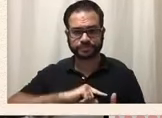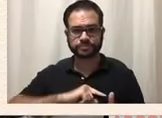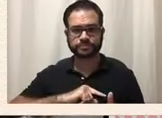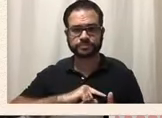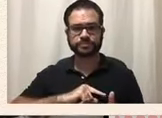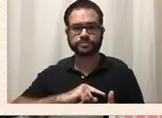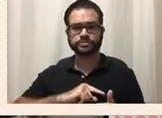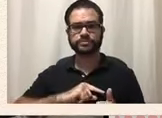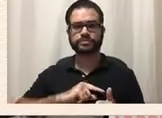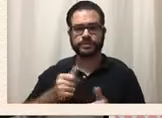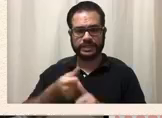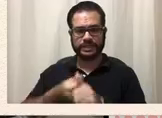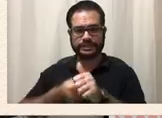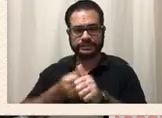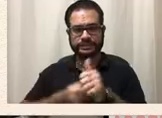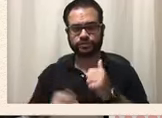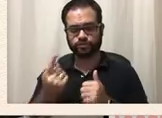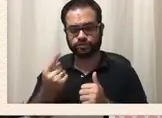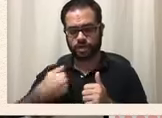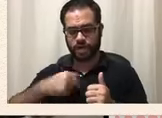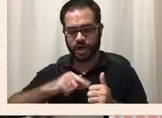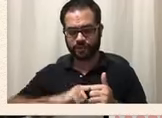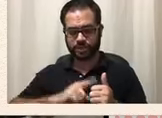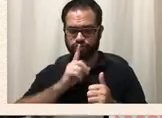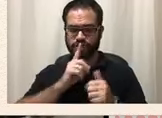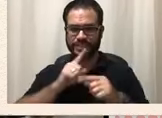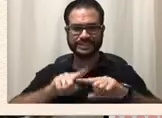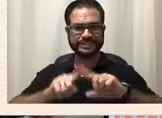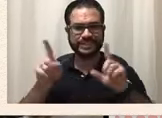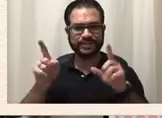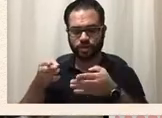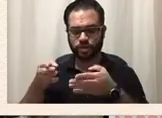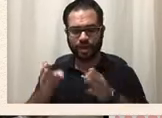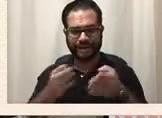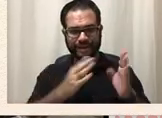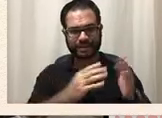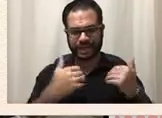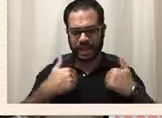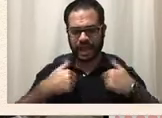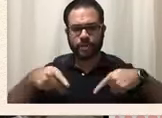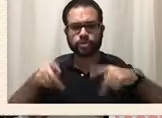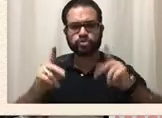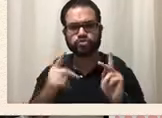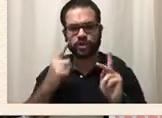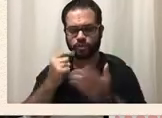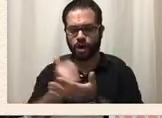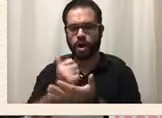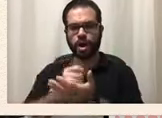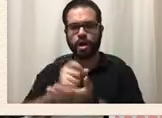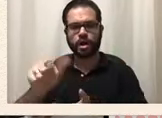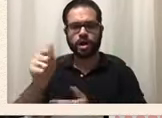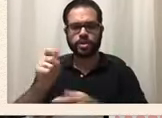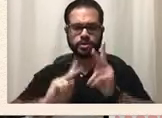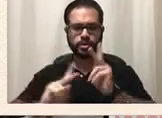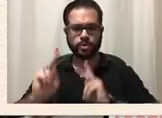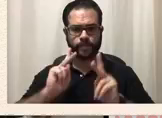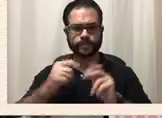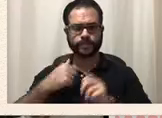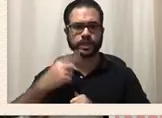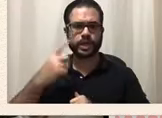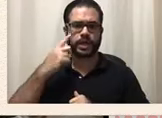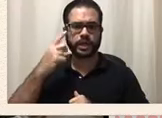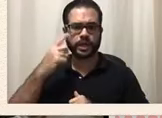in different ways has opportunities to help others. And I think a lot of times when we are in our